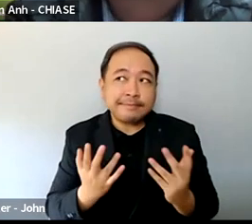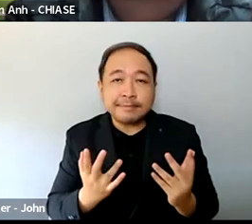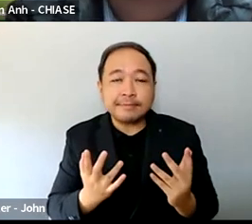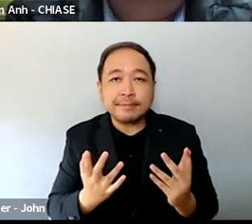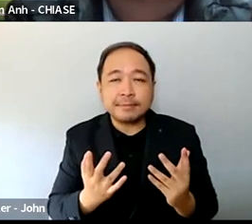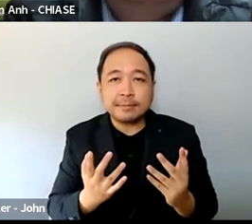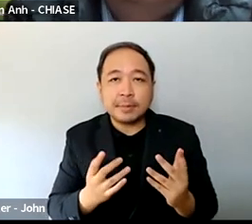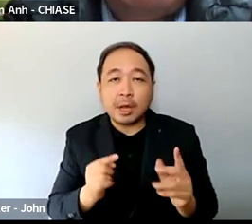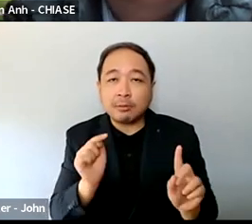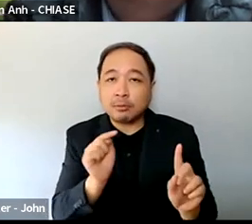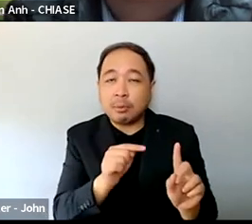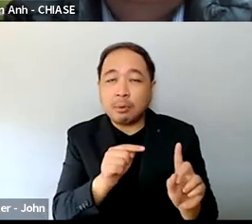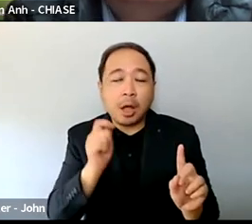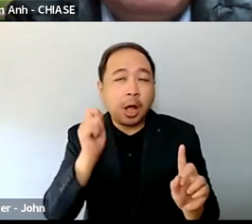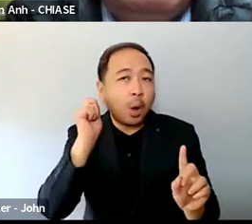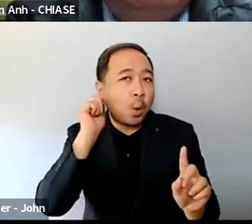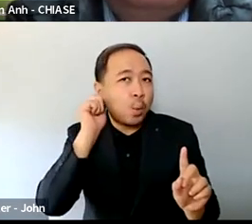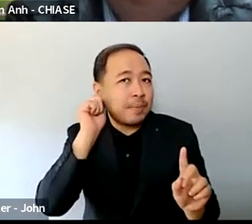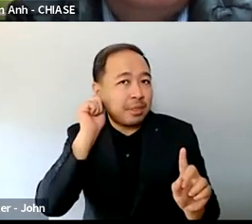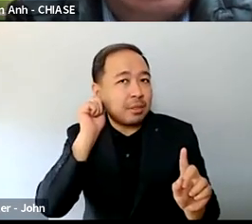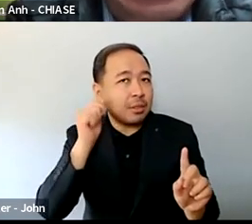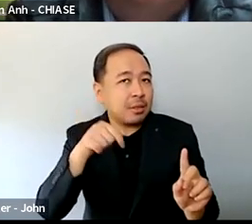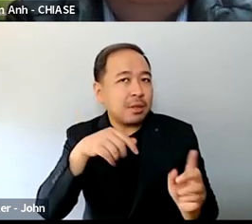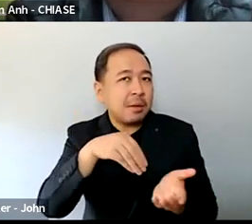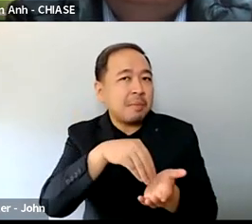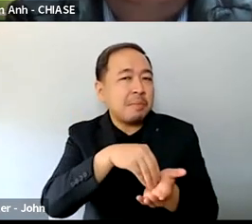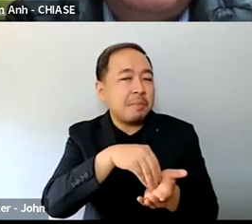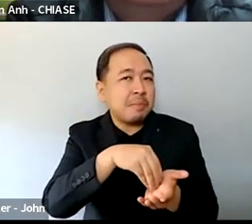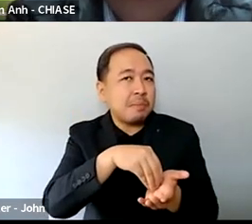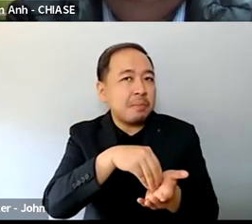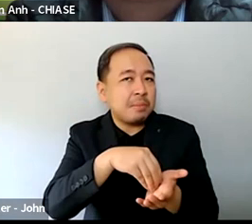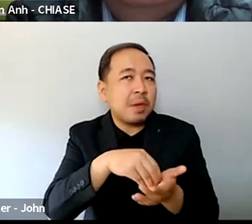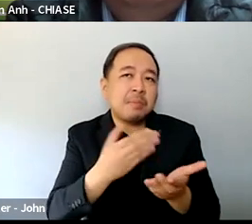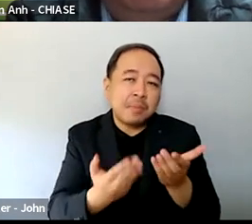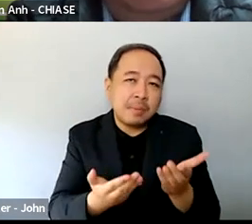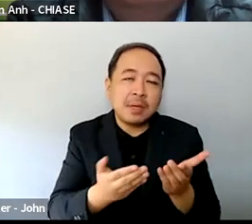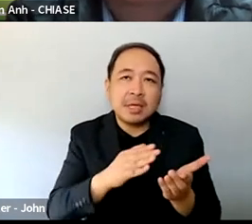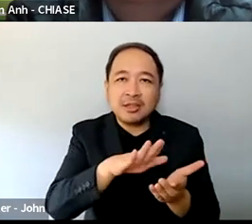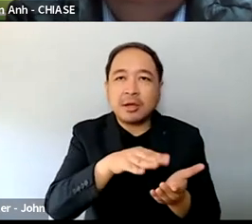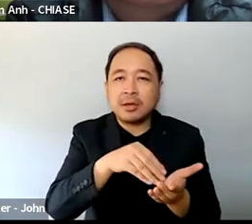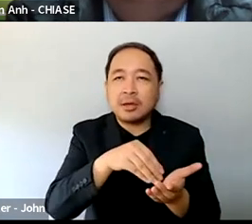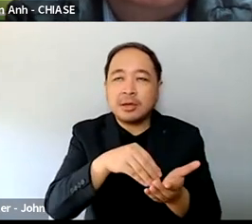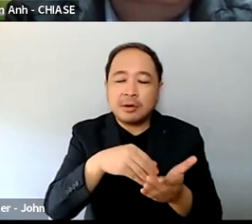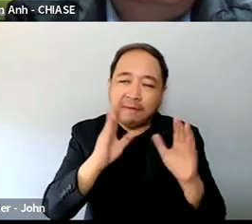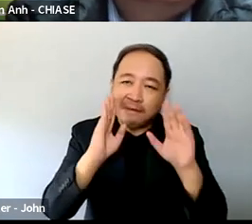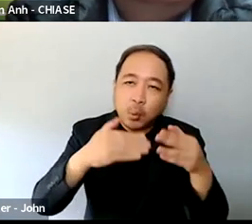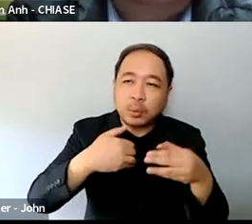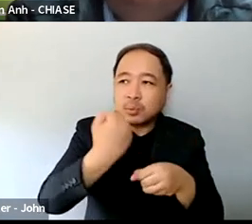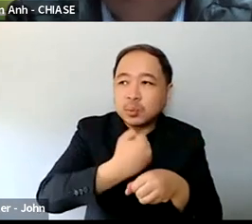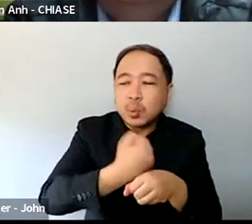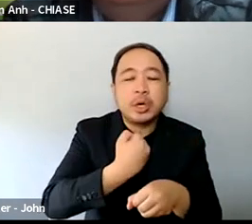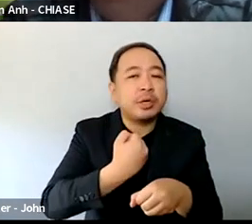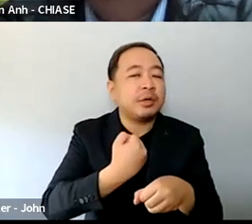paid also around 50% of their time about unpaid and domestic work. So that